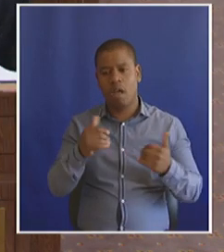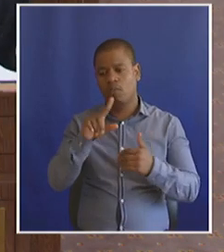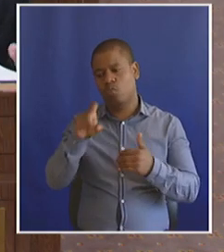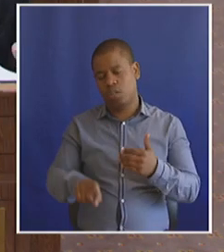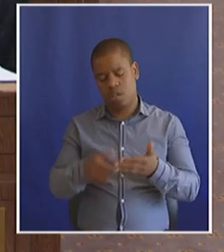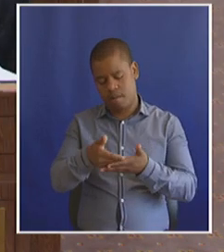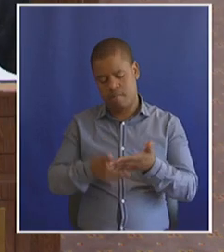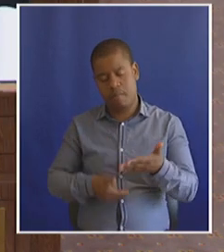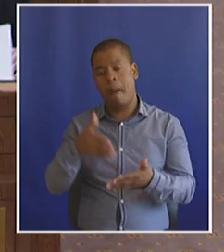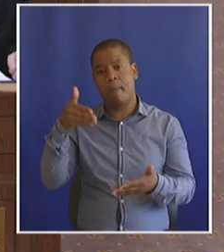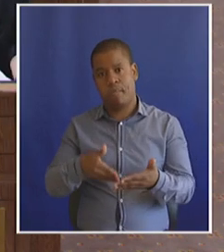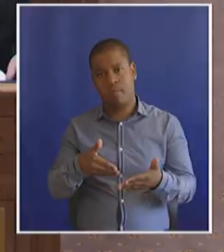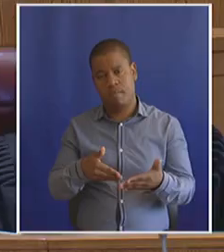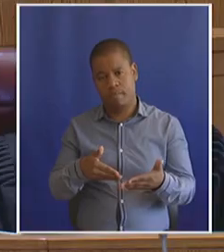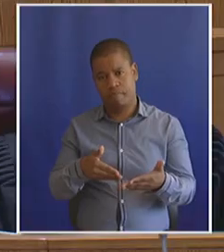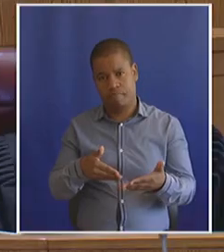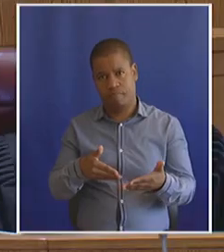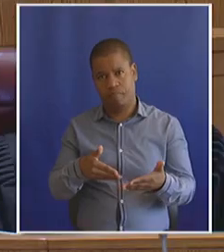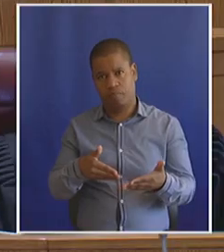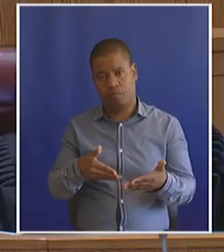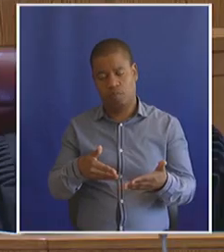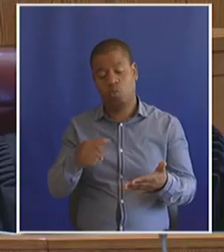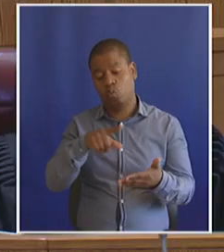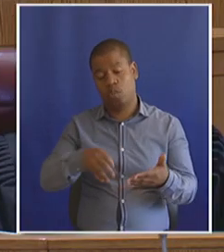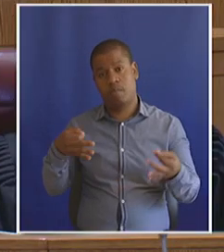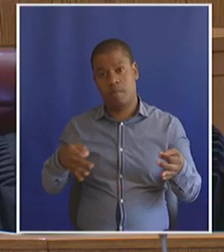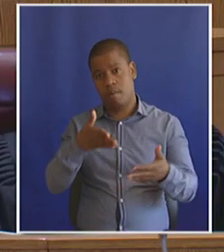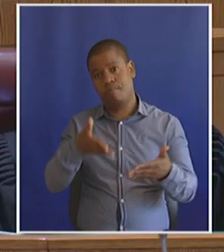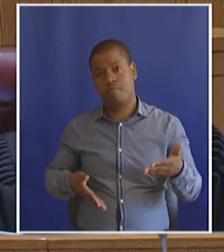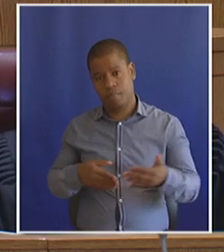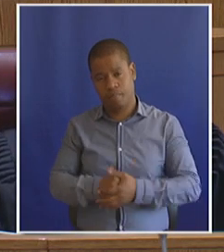printed on the question paper.